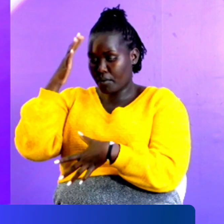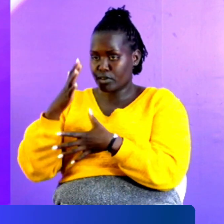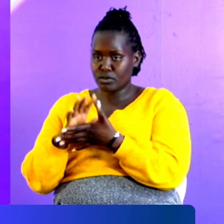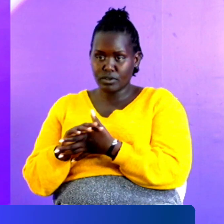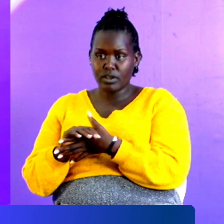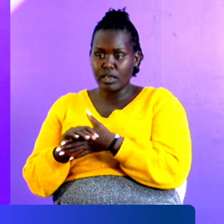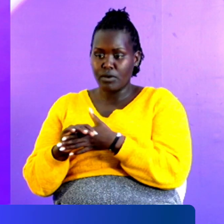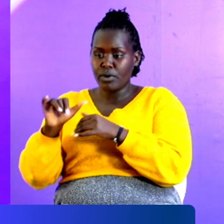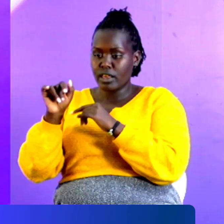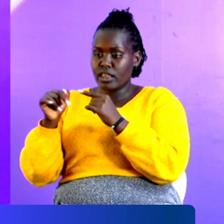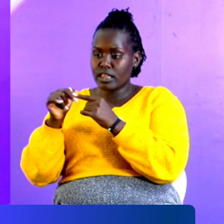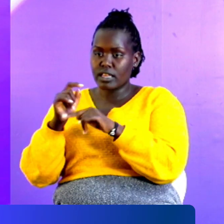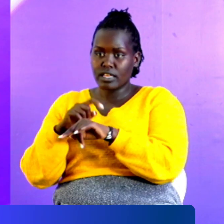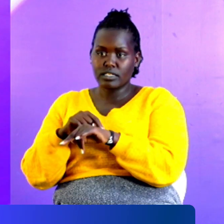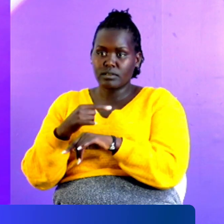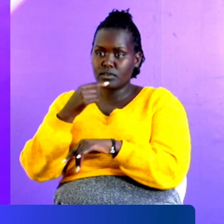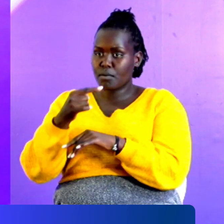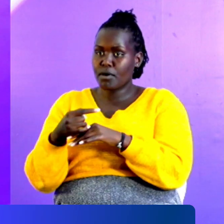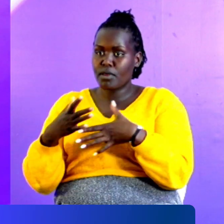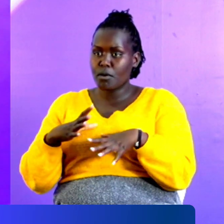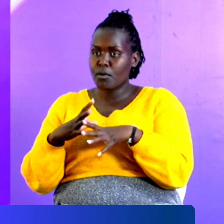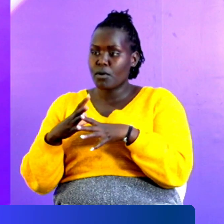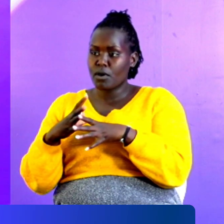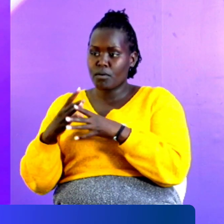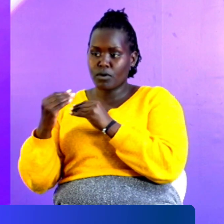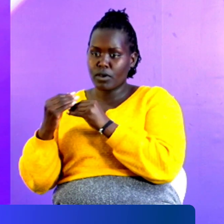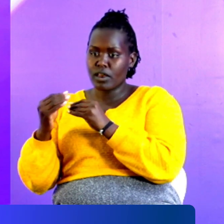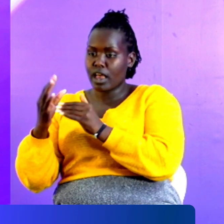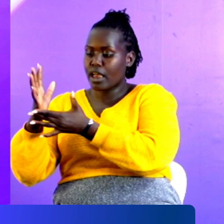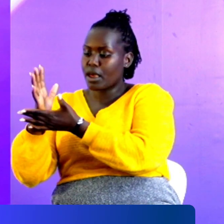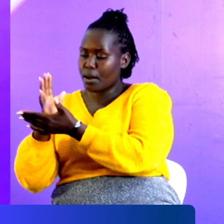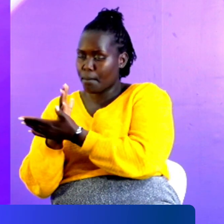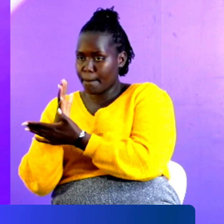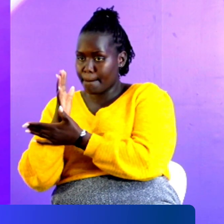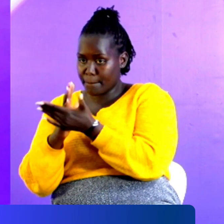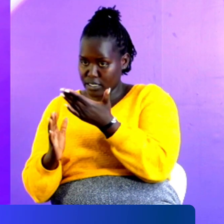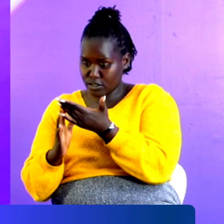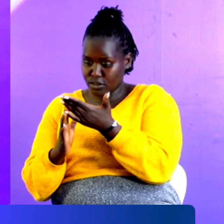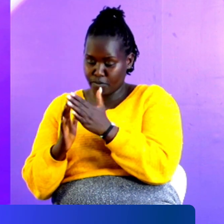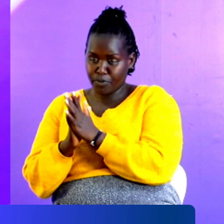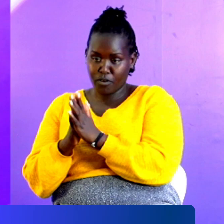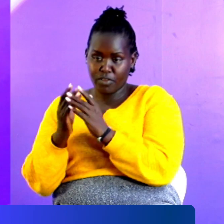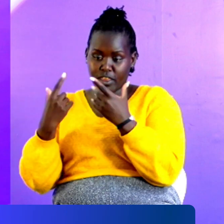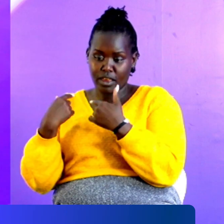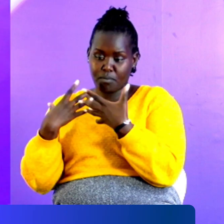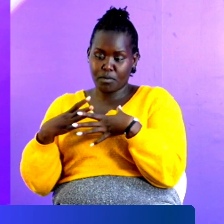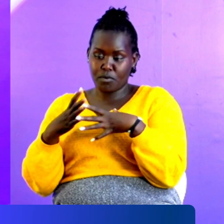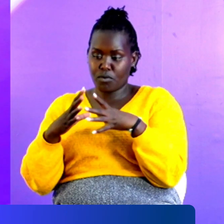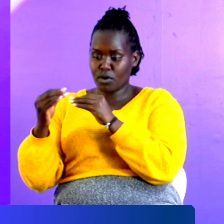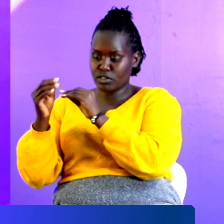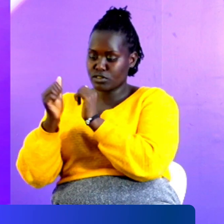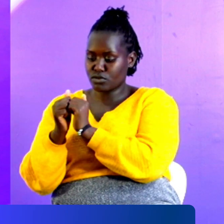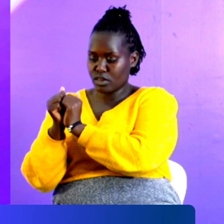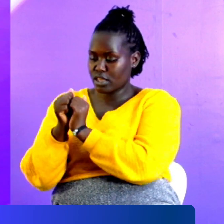I left. Yeah. And when I told the team I was leaving, Yeah. quite a number of people left with me. They pack their bags. Exactly. We packed our bags. And you see the moment as